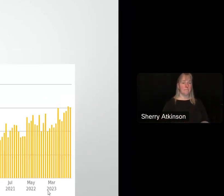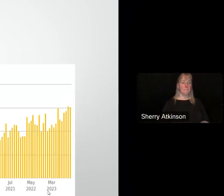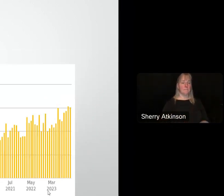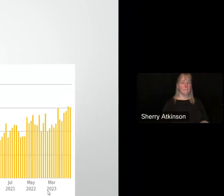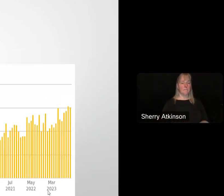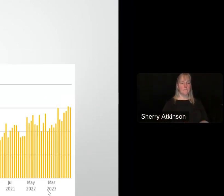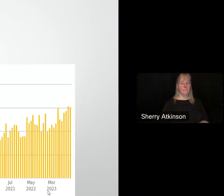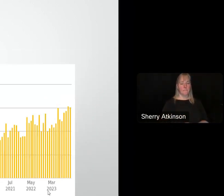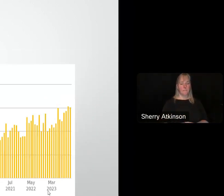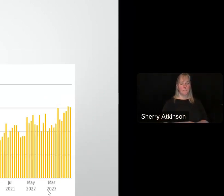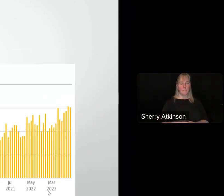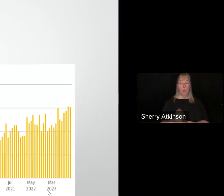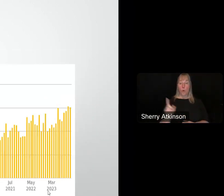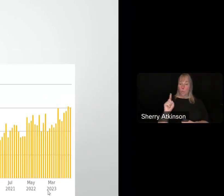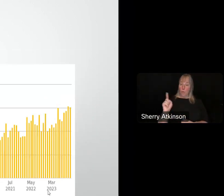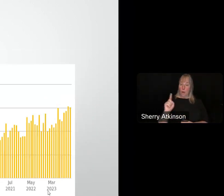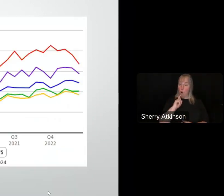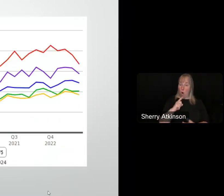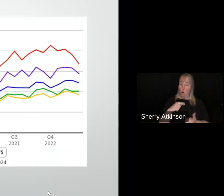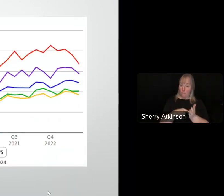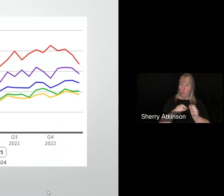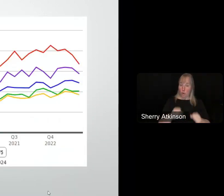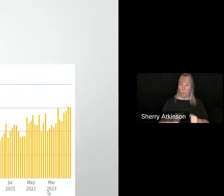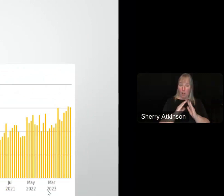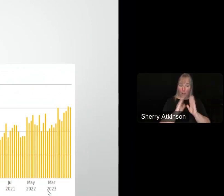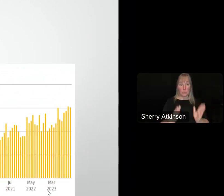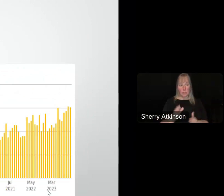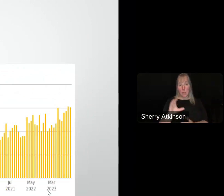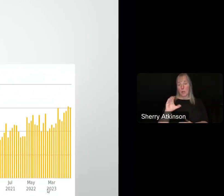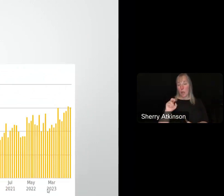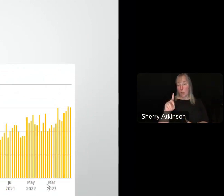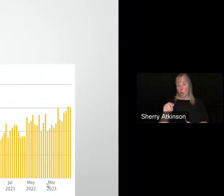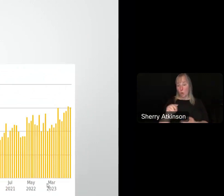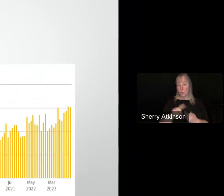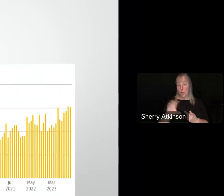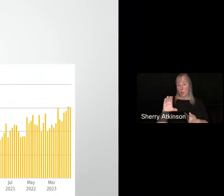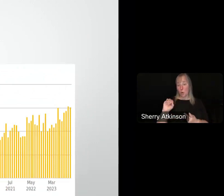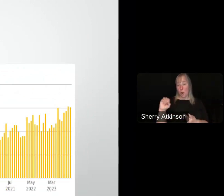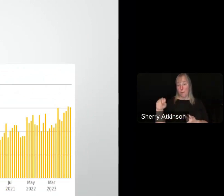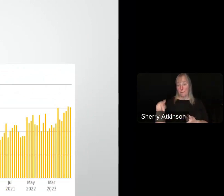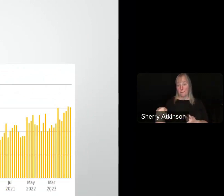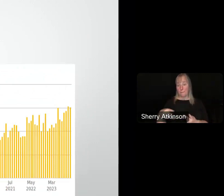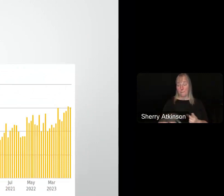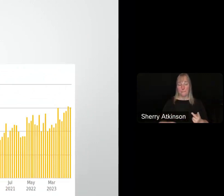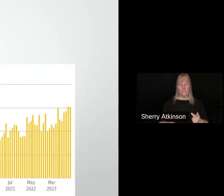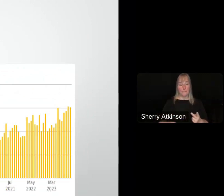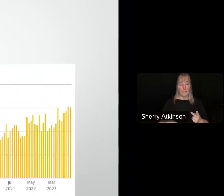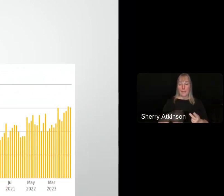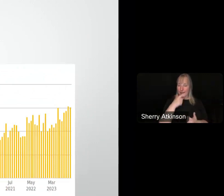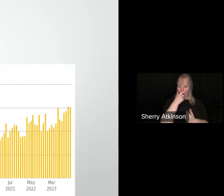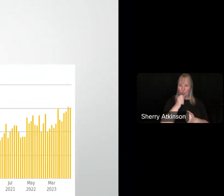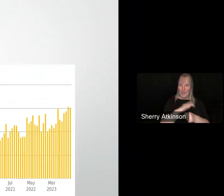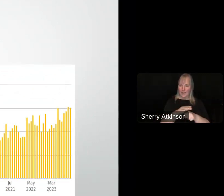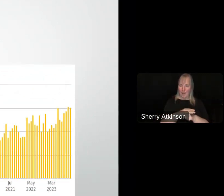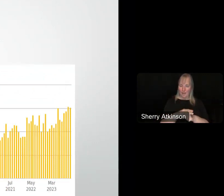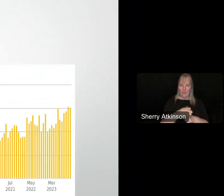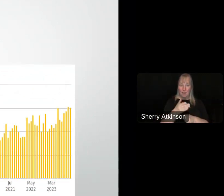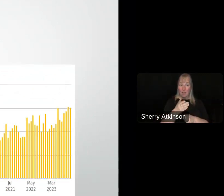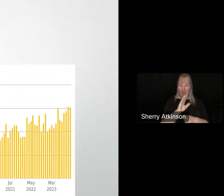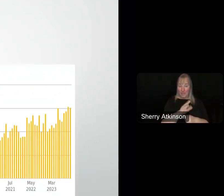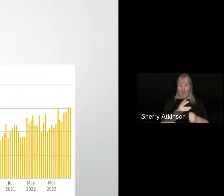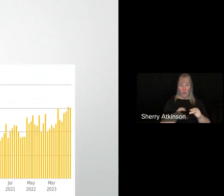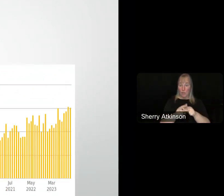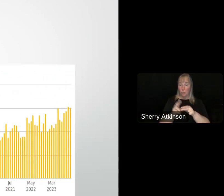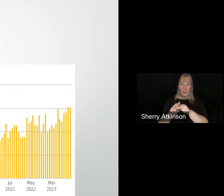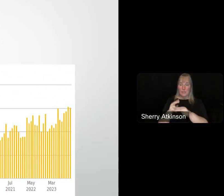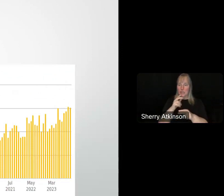So where are there some affordable housing? The condos and the co-ops. Interesting enough, their increase has not